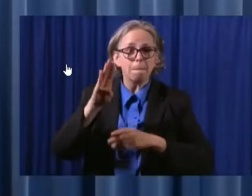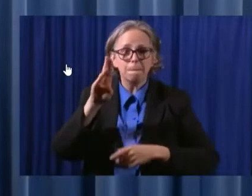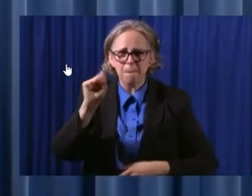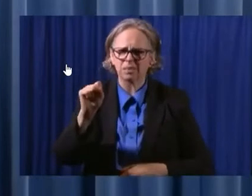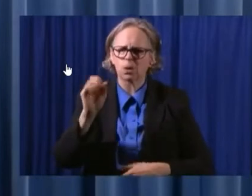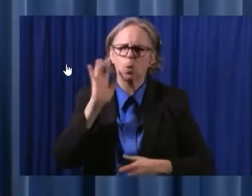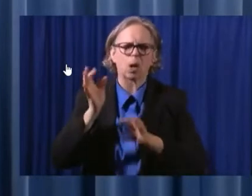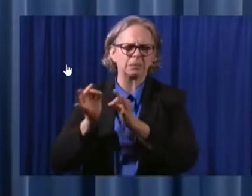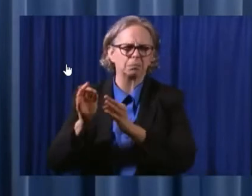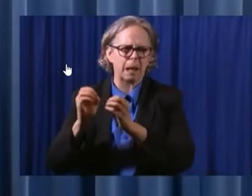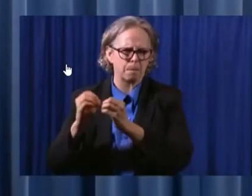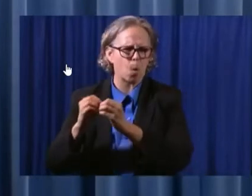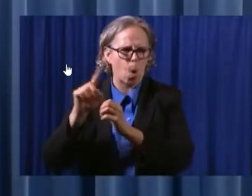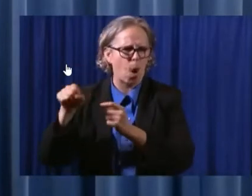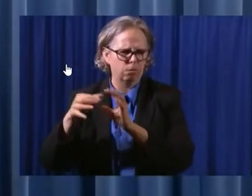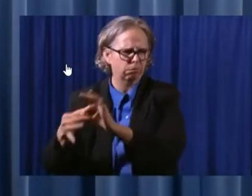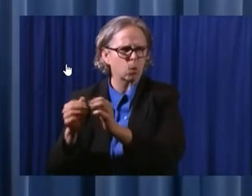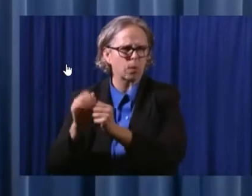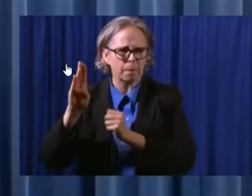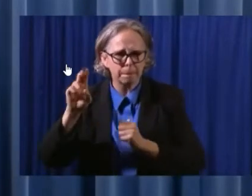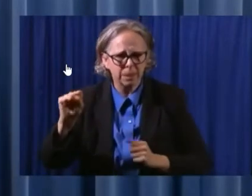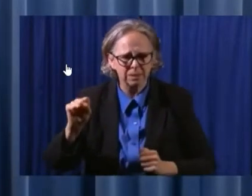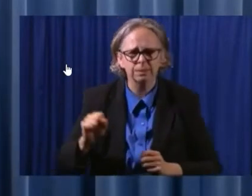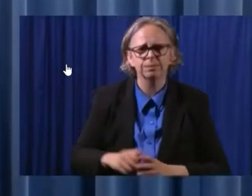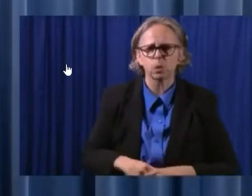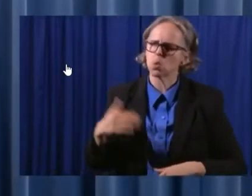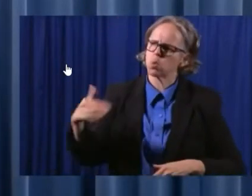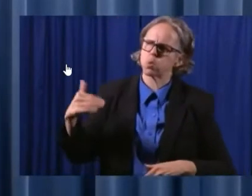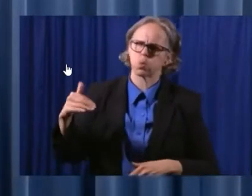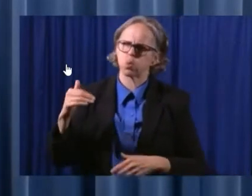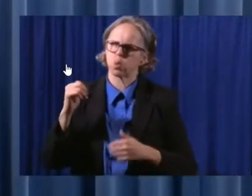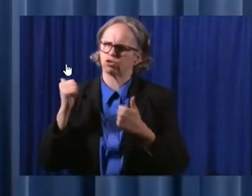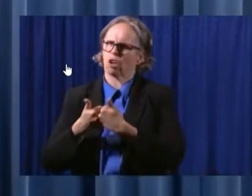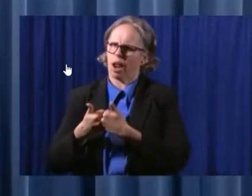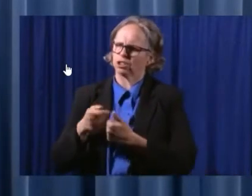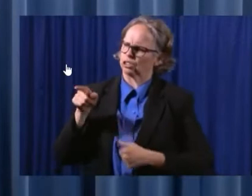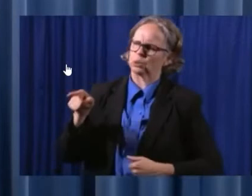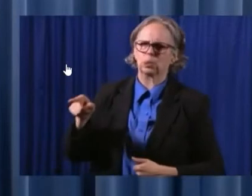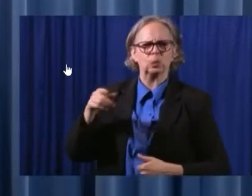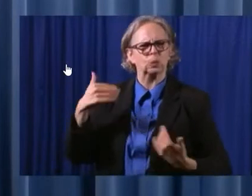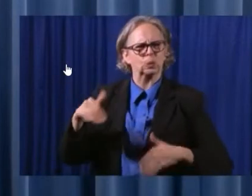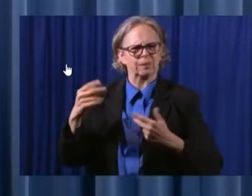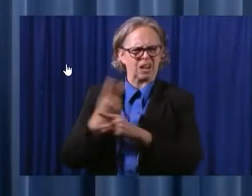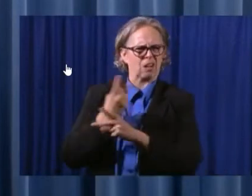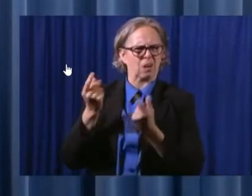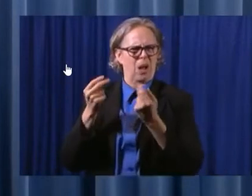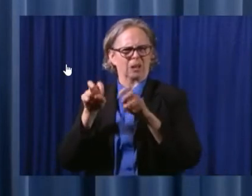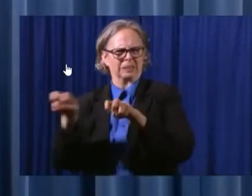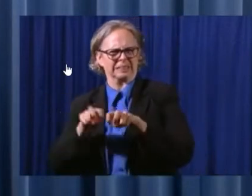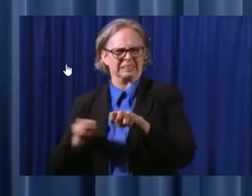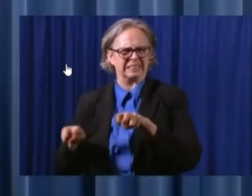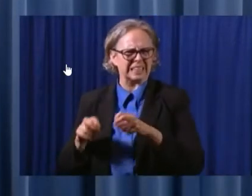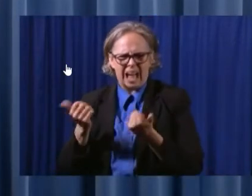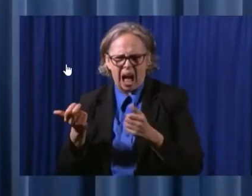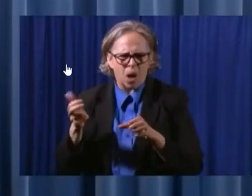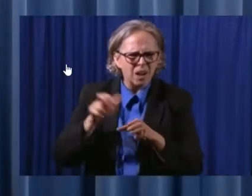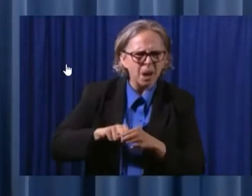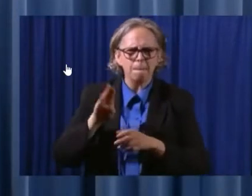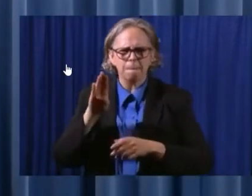problem in regard to buses. So, certainly riding the bus, picking up